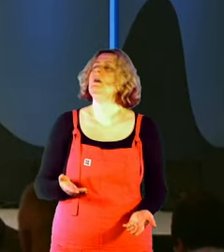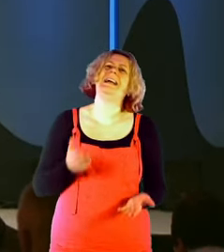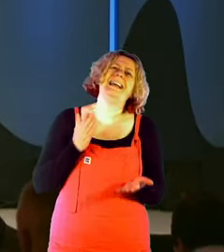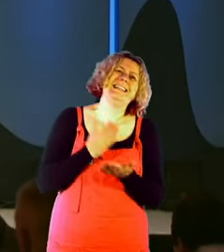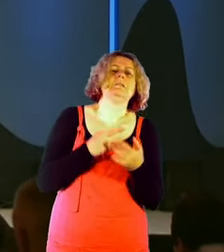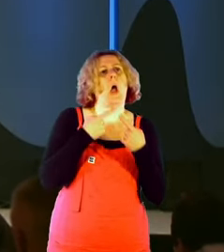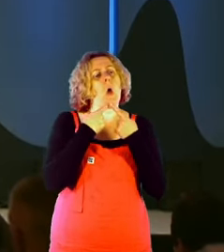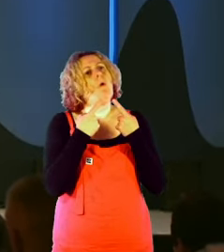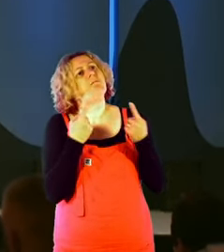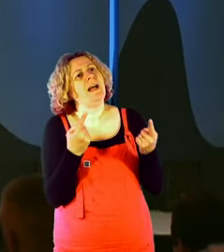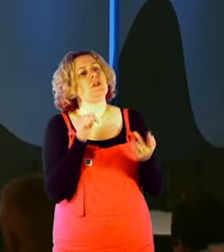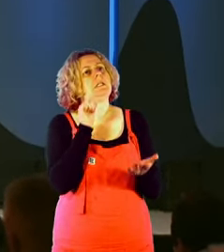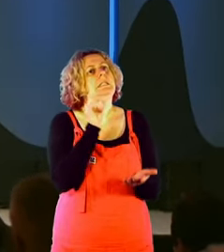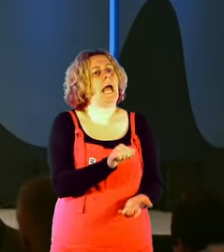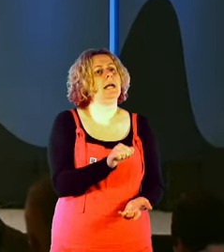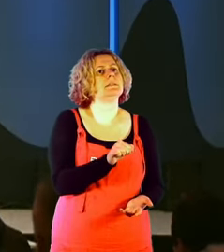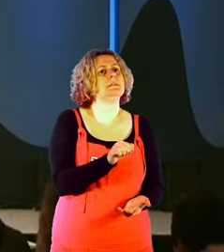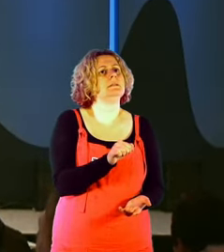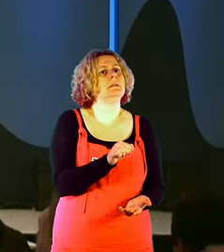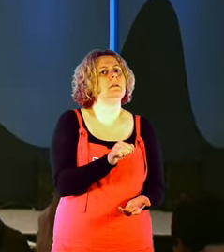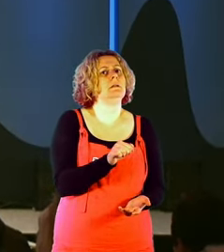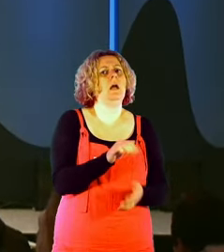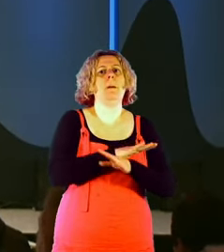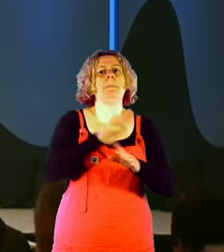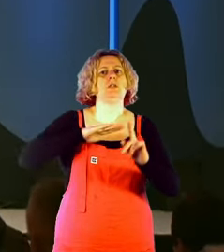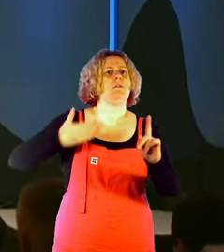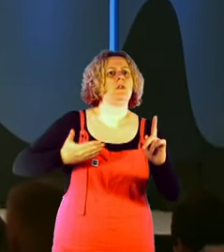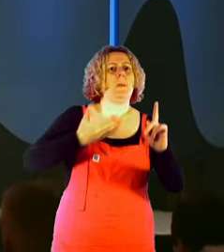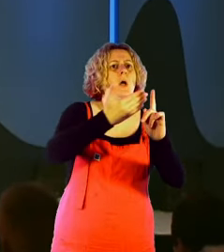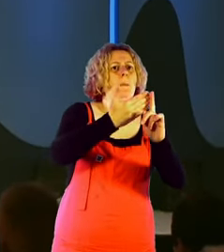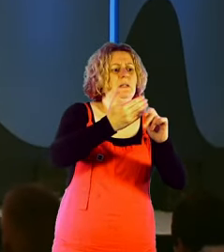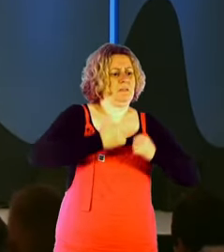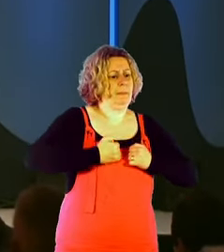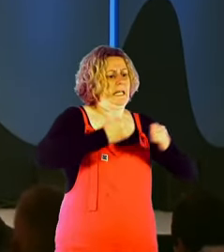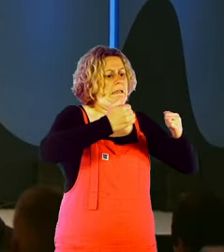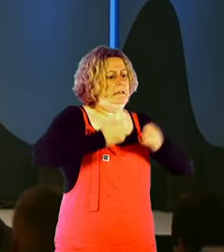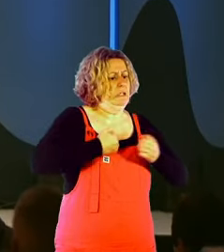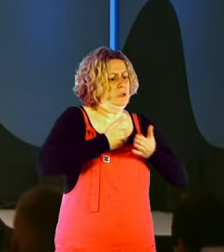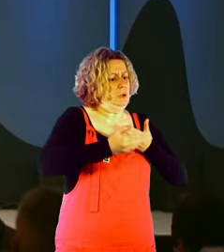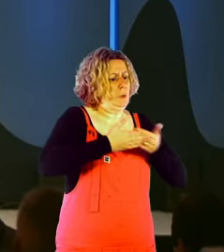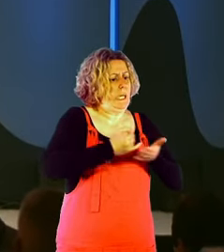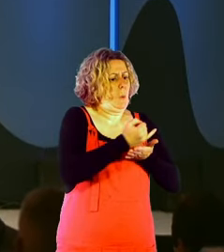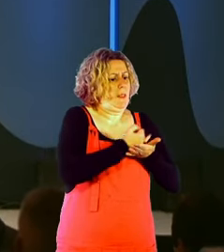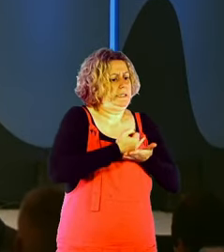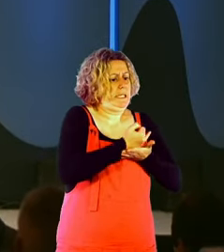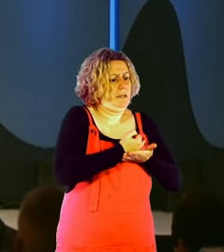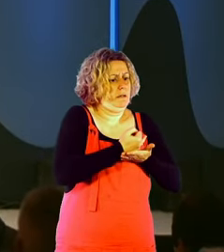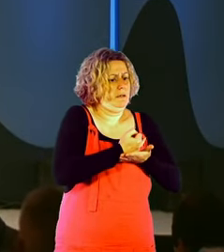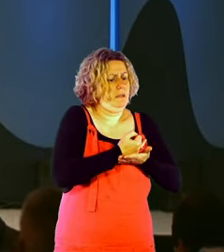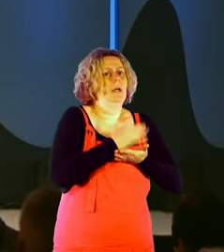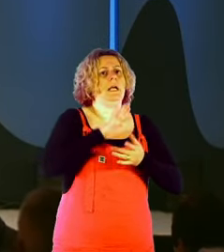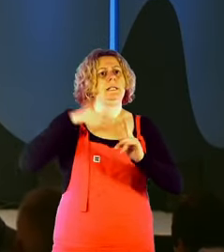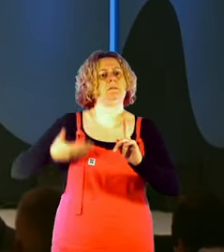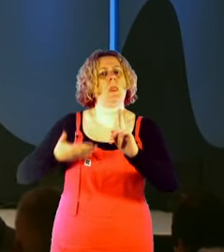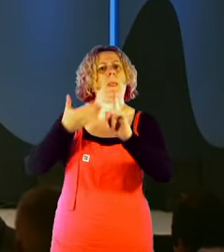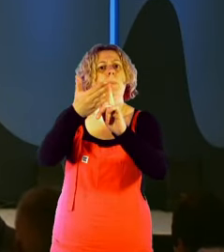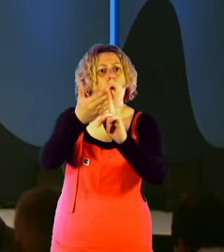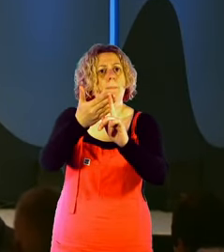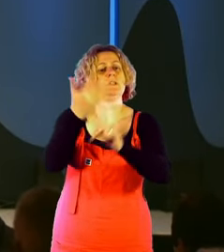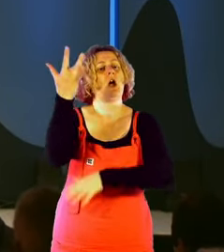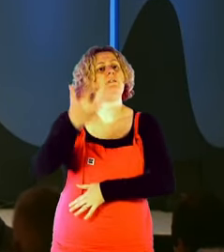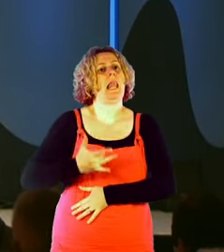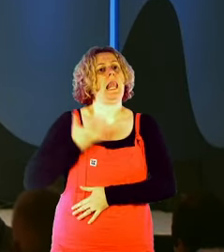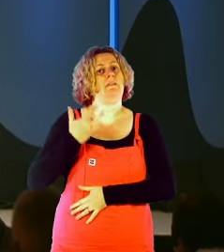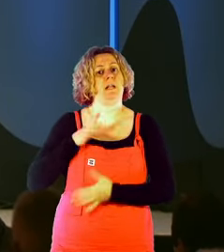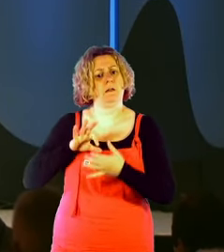confession, but it's not for the purpose of you dealing with your sin necessarily. It is for the purpose of living out that